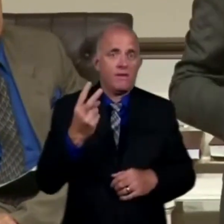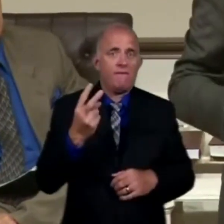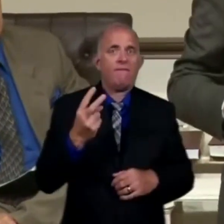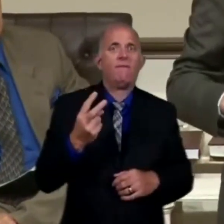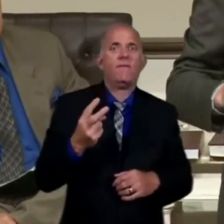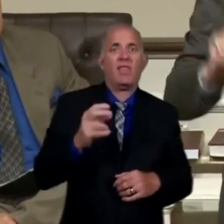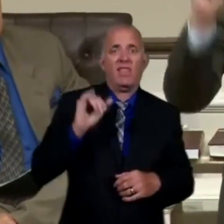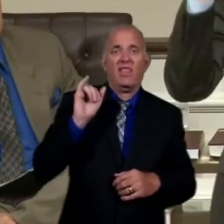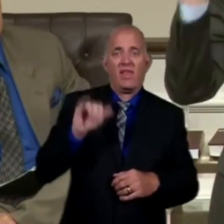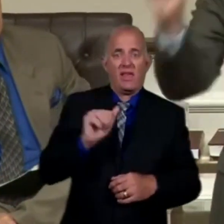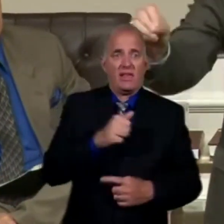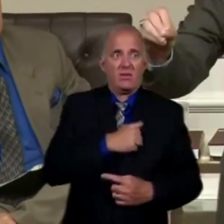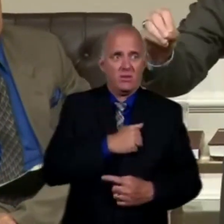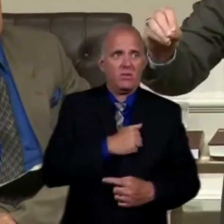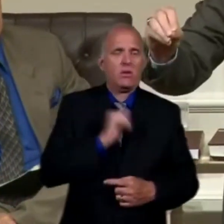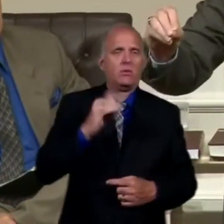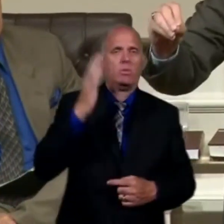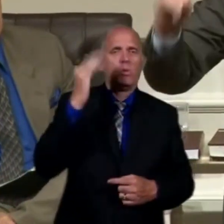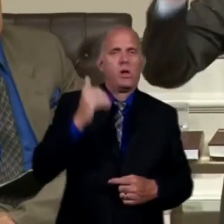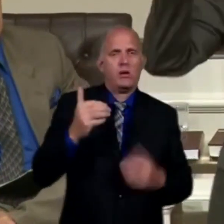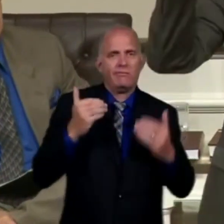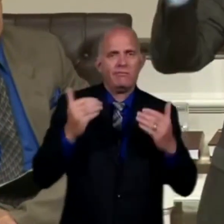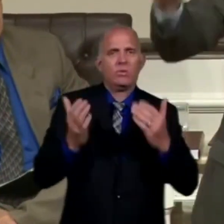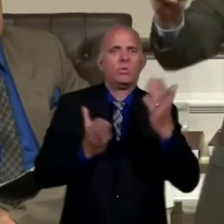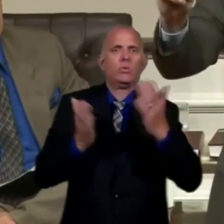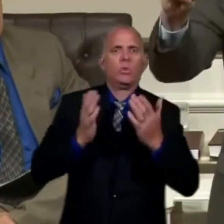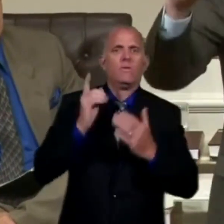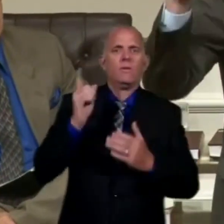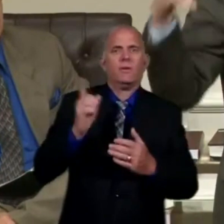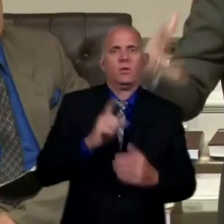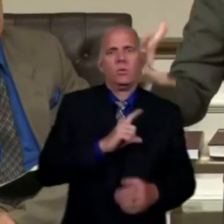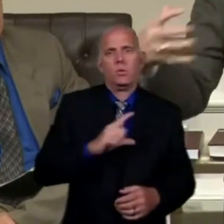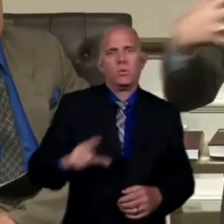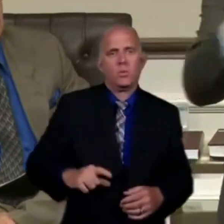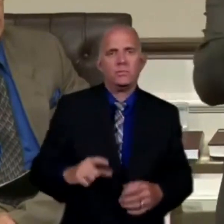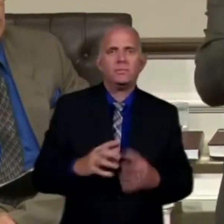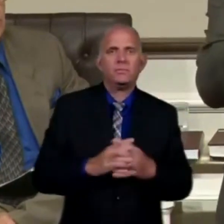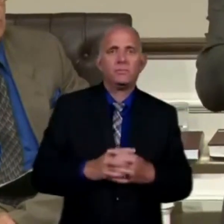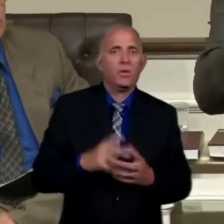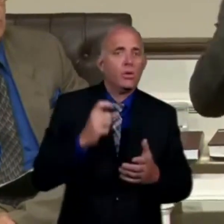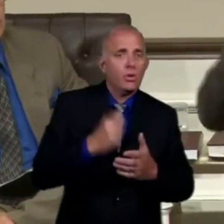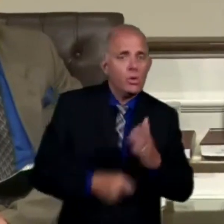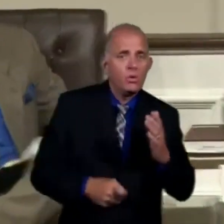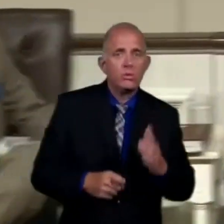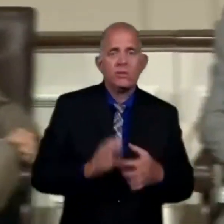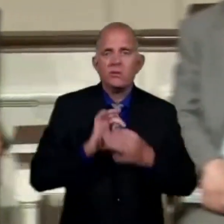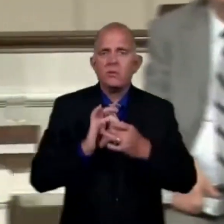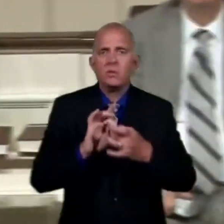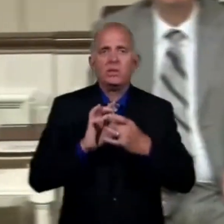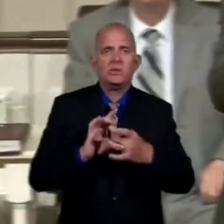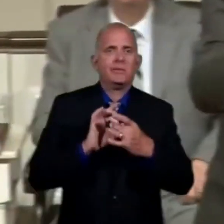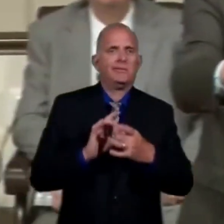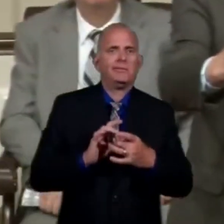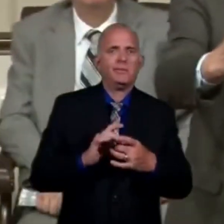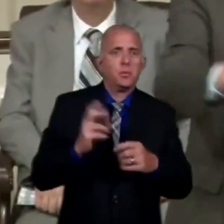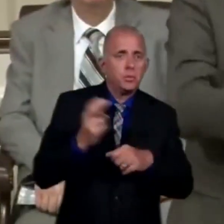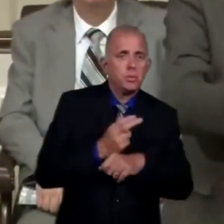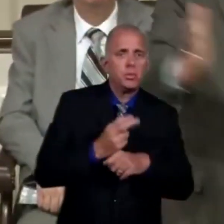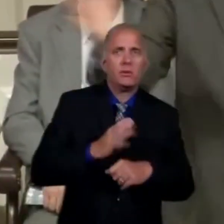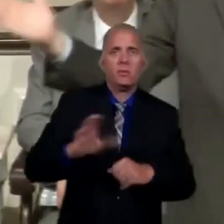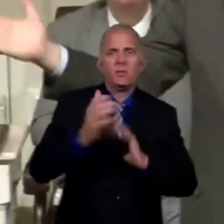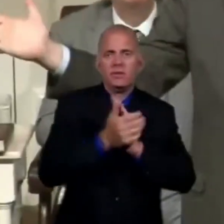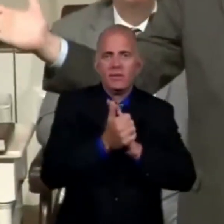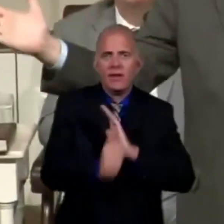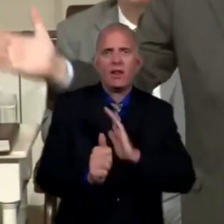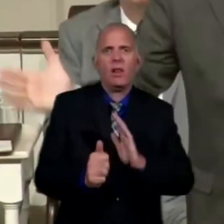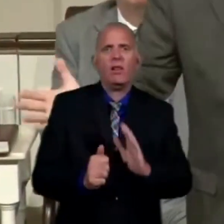Lord. Serve him wholly. Serve him with all your heart. Cooperate with your brothers and sisters. Use your spiritual gifts. Don't